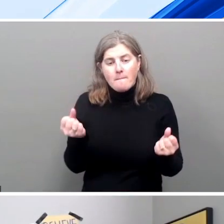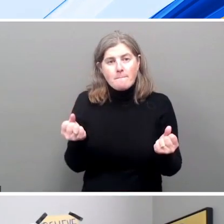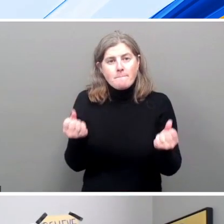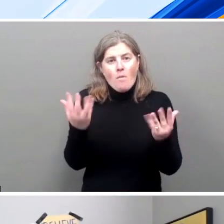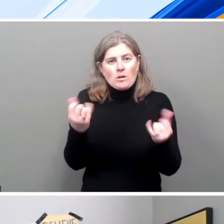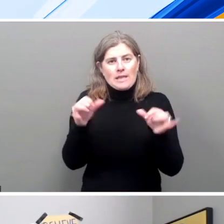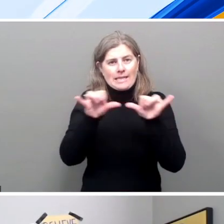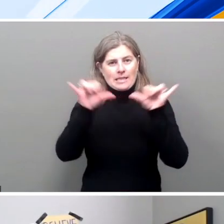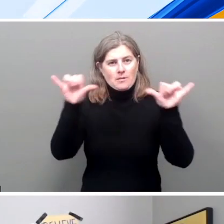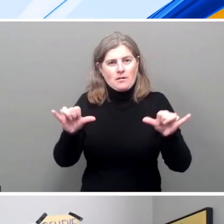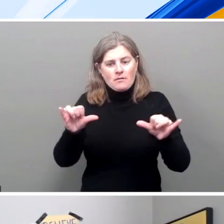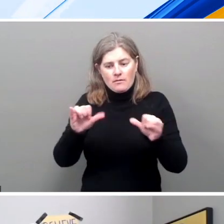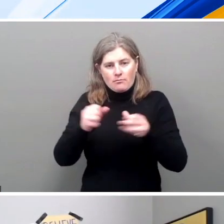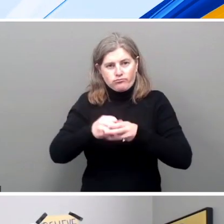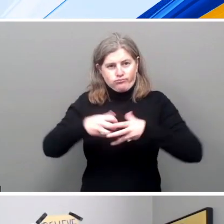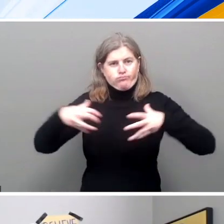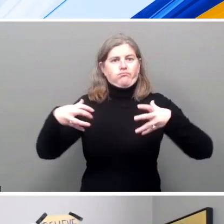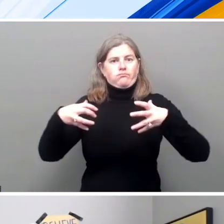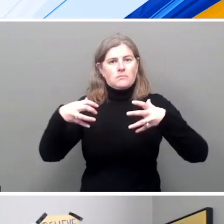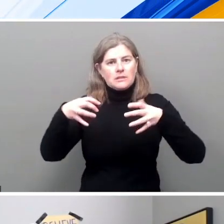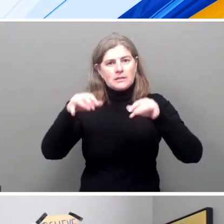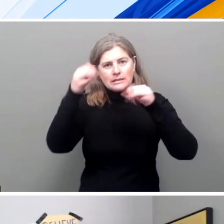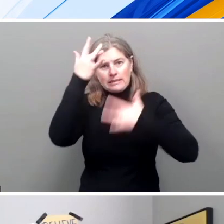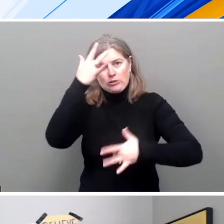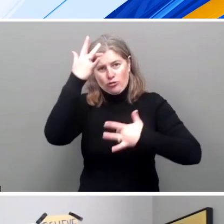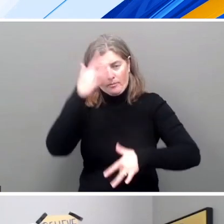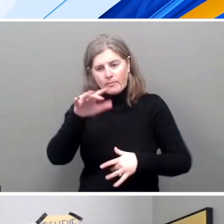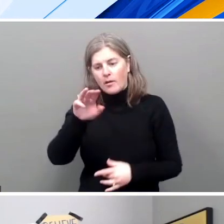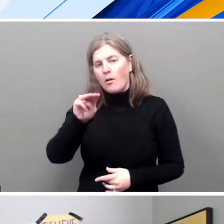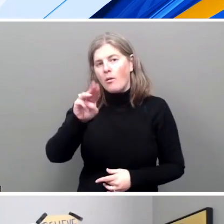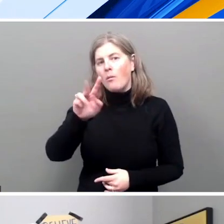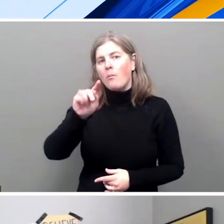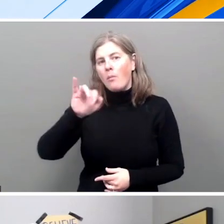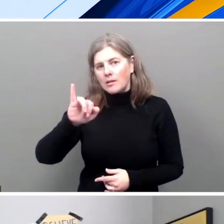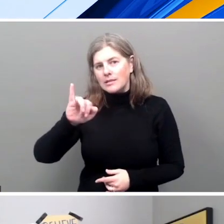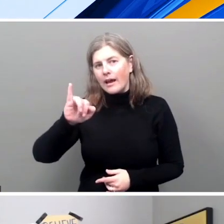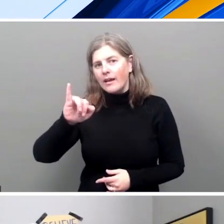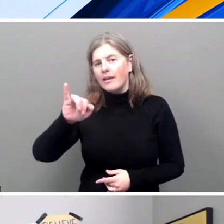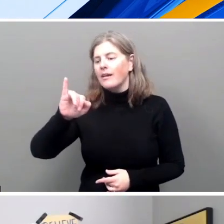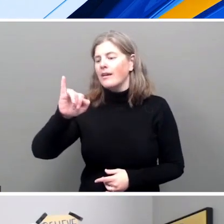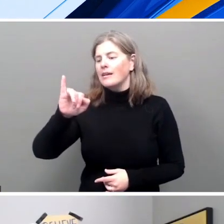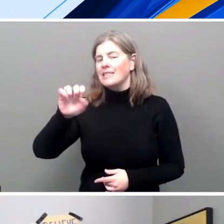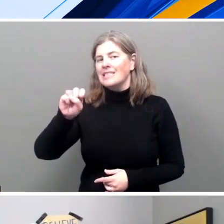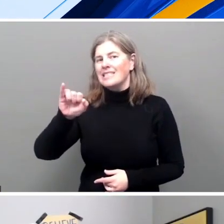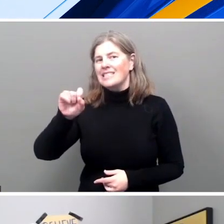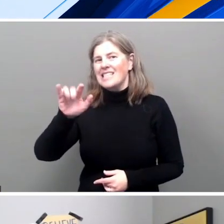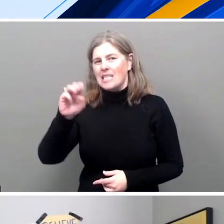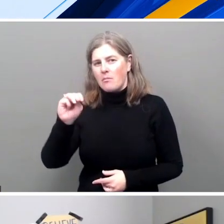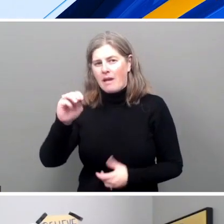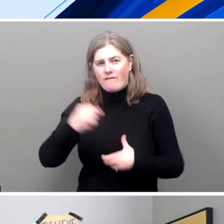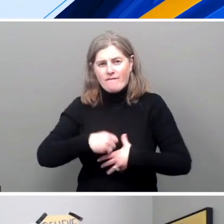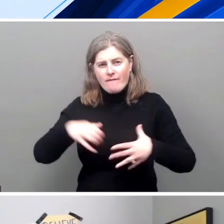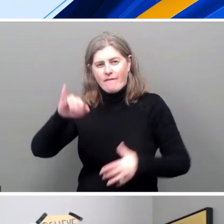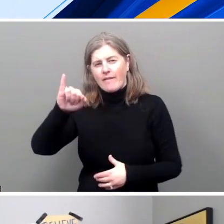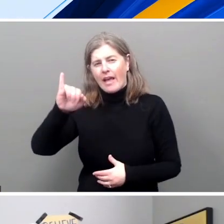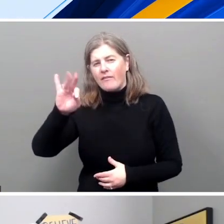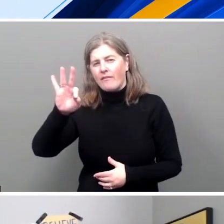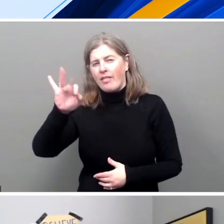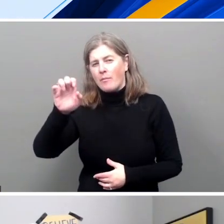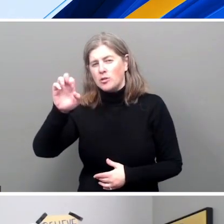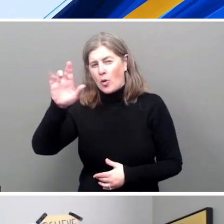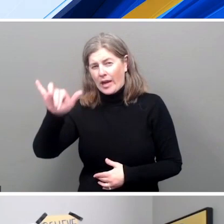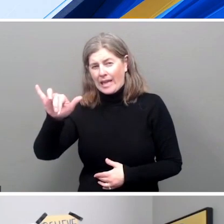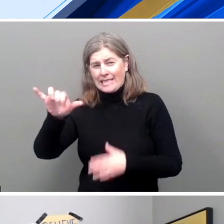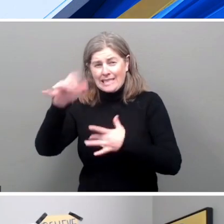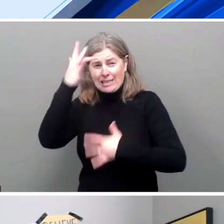multi-system inflammatory syndrome in children, but that's very difficult. But as David